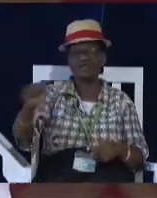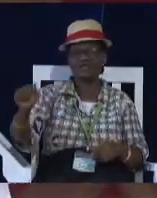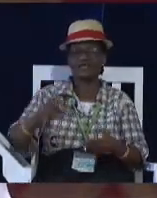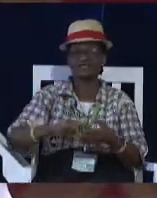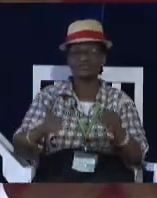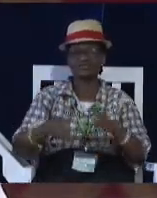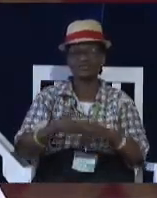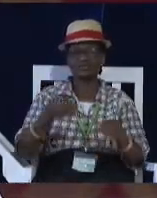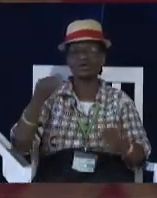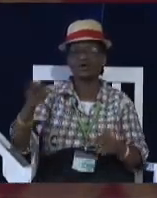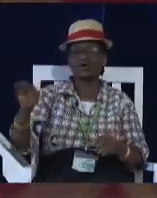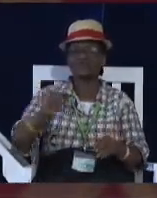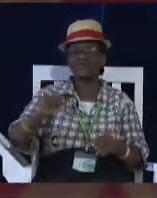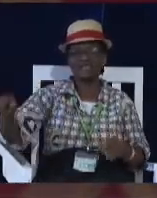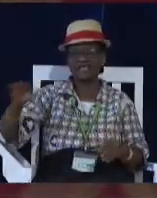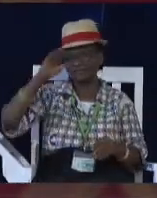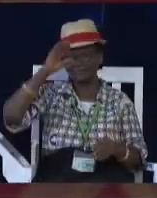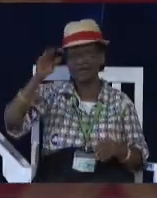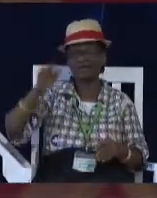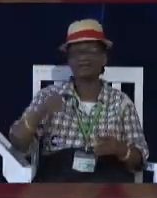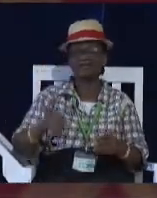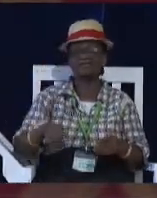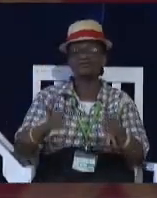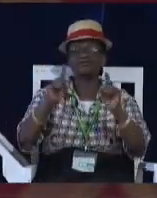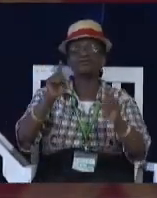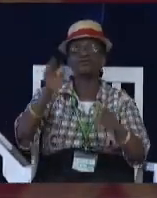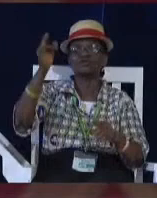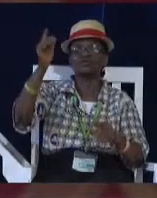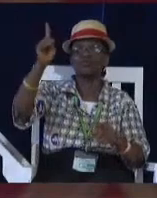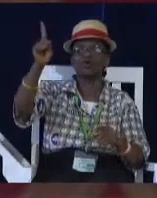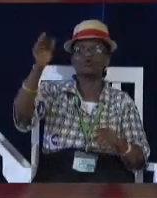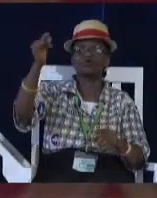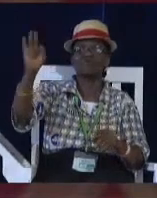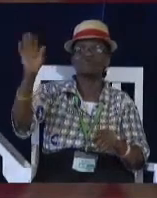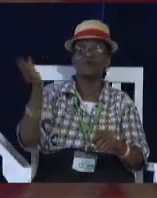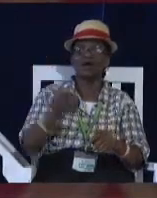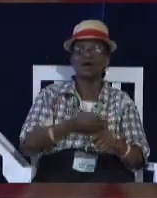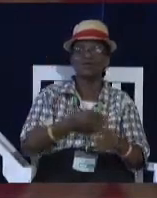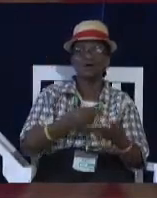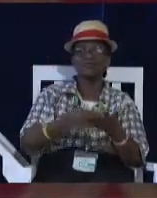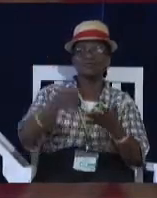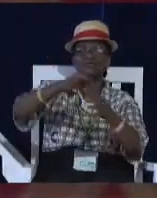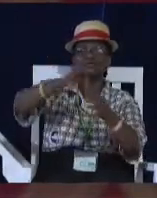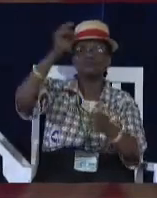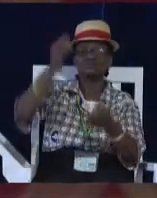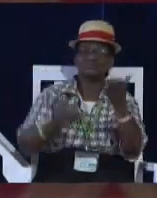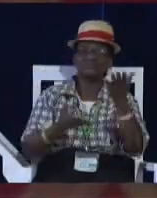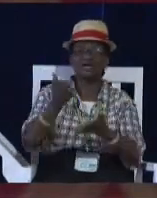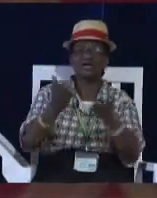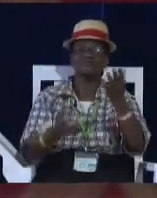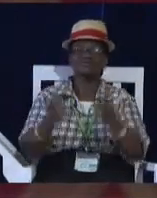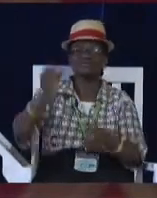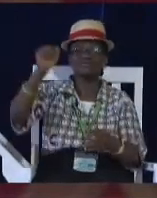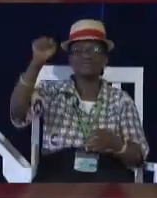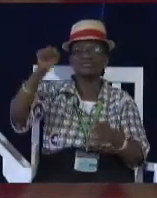of a man during one of our Holy Ghost services in